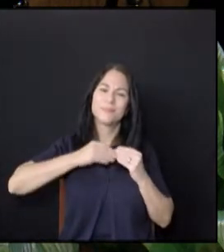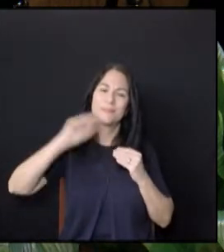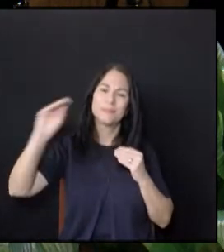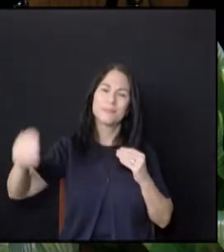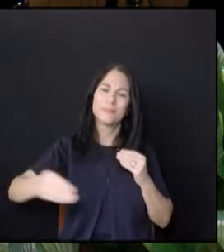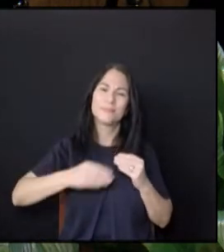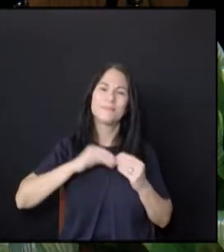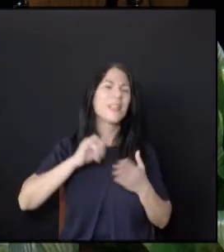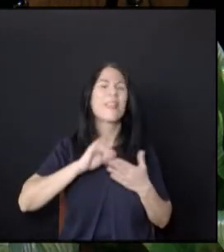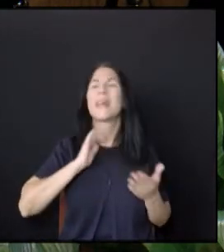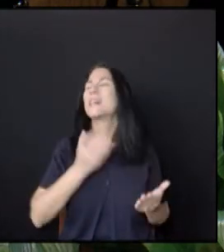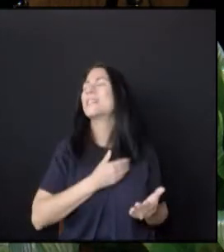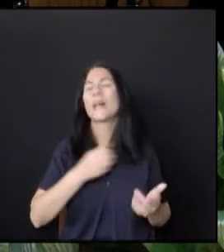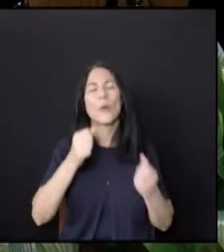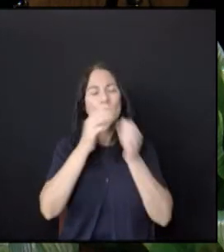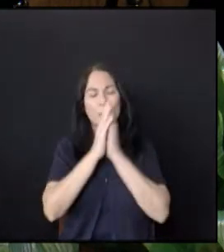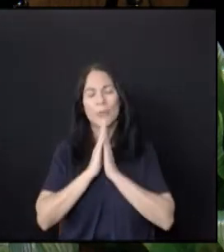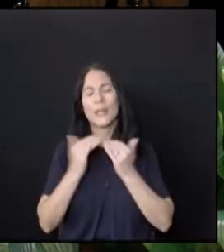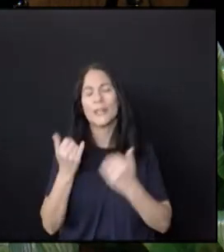Lord, that is our prayer this day,